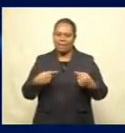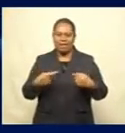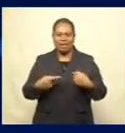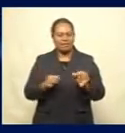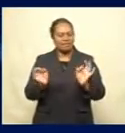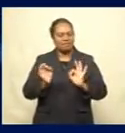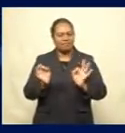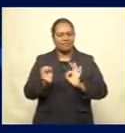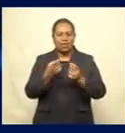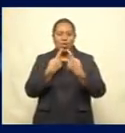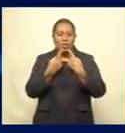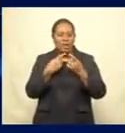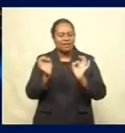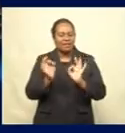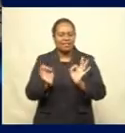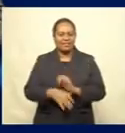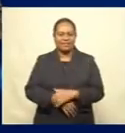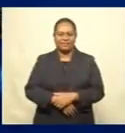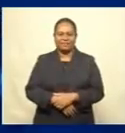speak with the authorities.